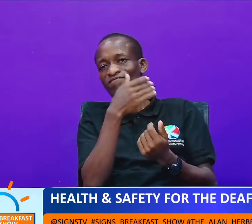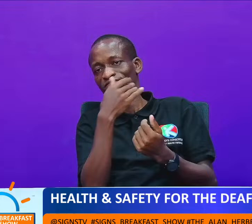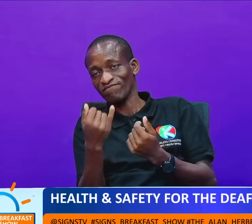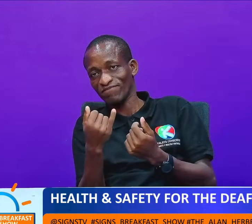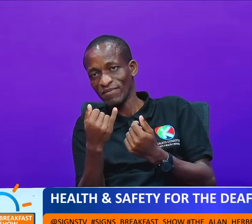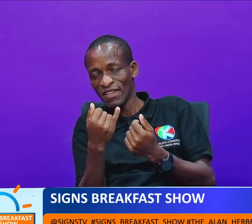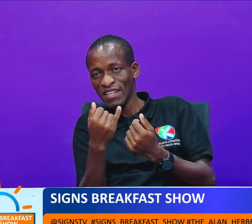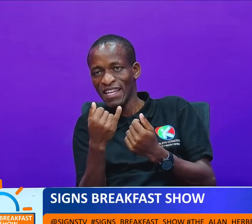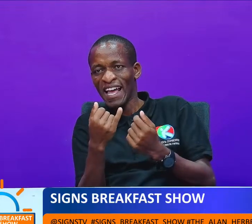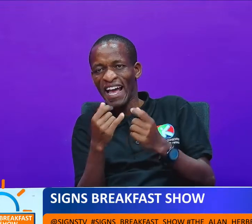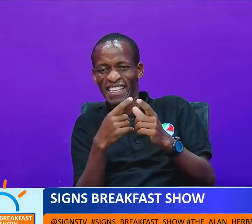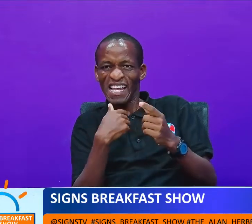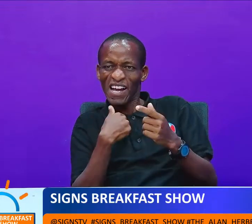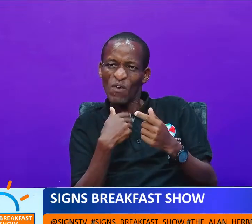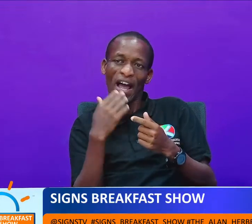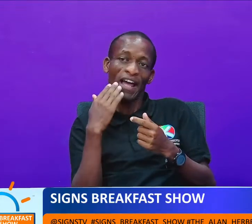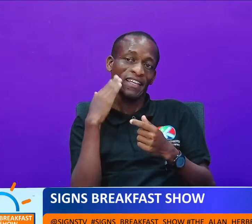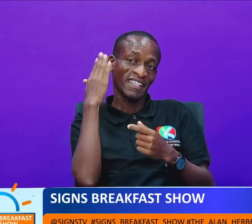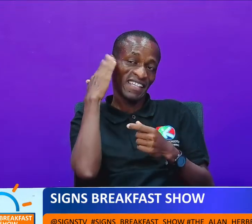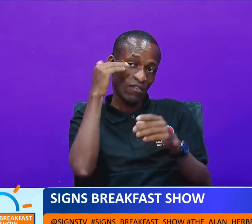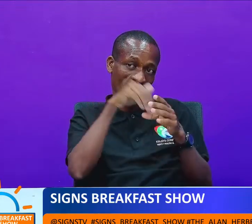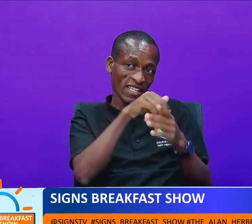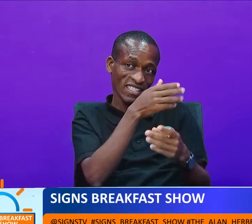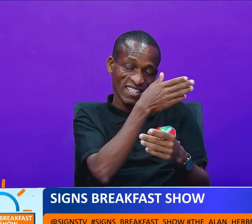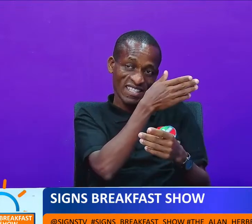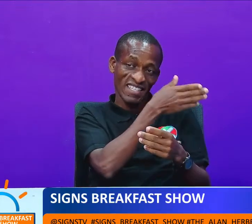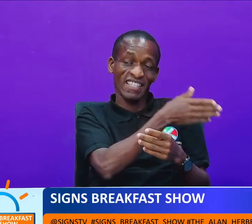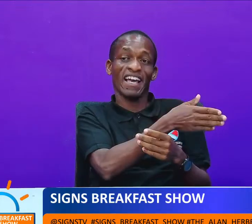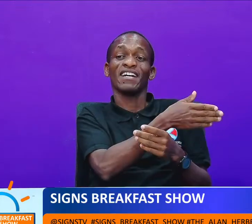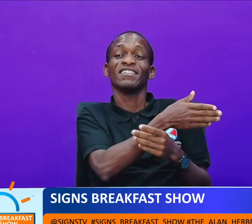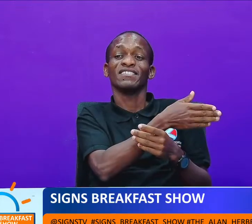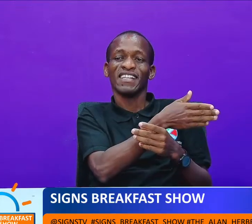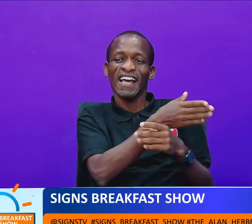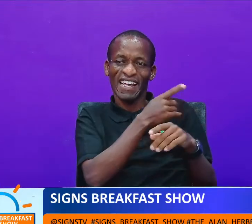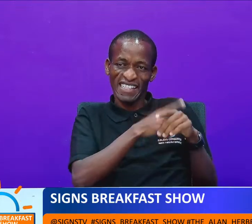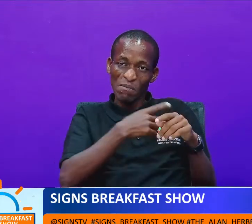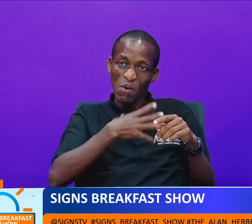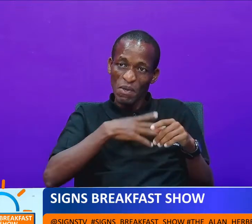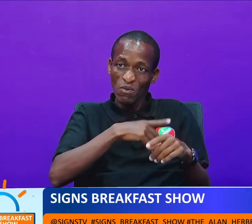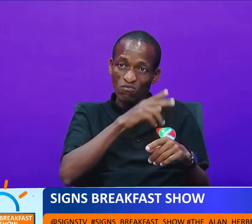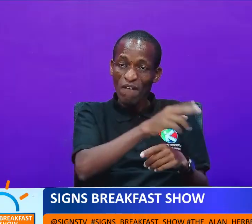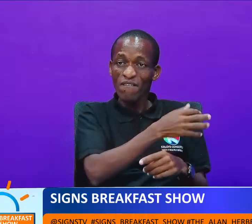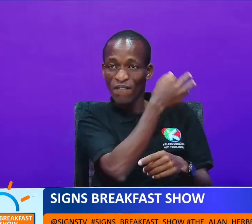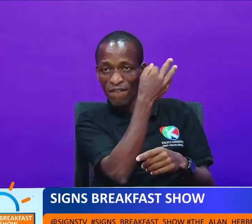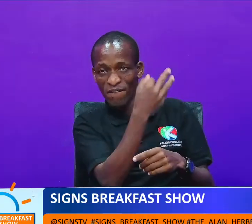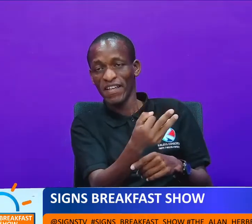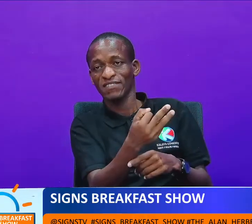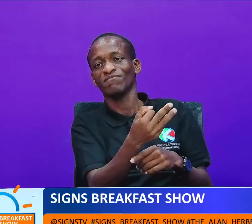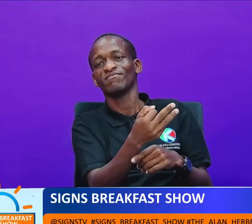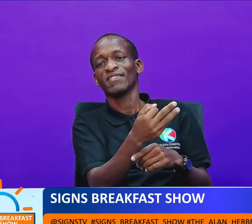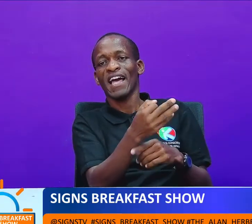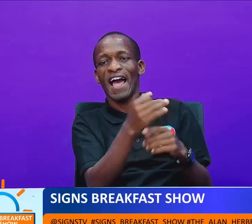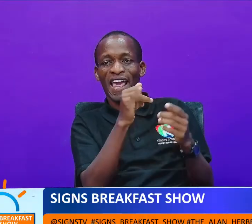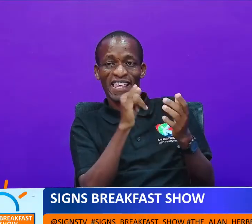Naivasha, where we trained a certain community in a certain company in Naivasha. It was a